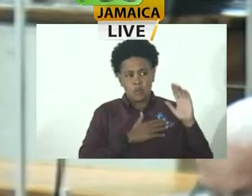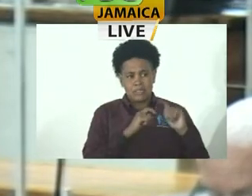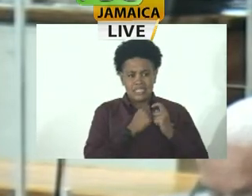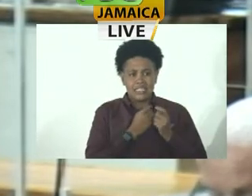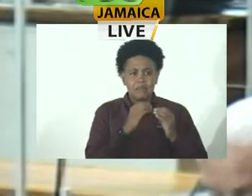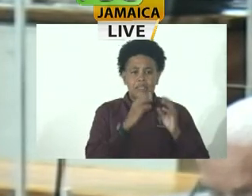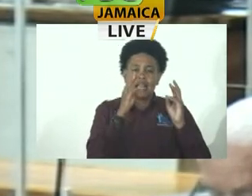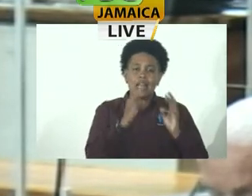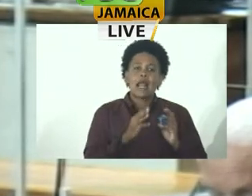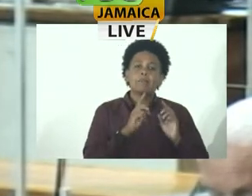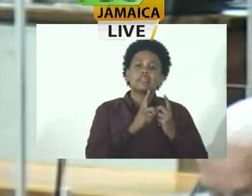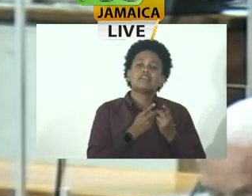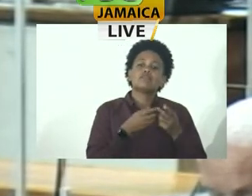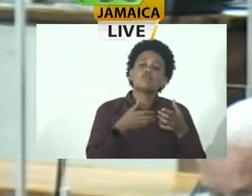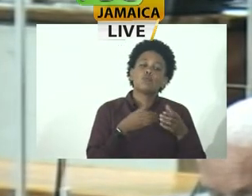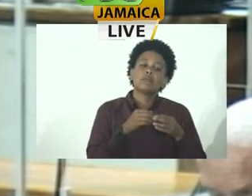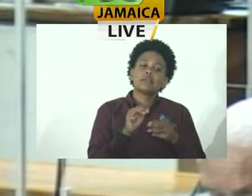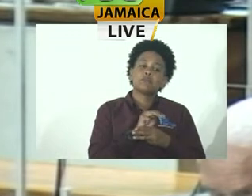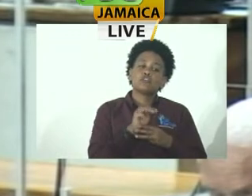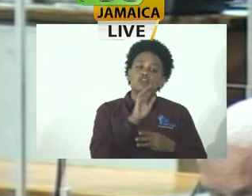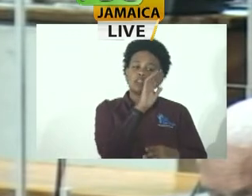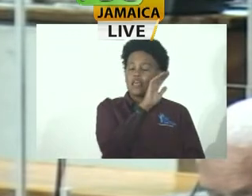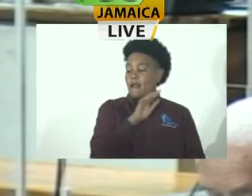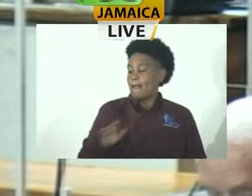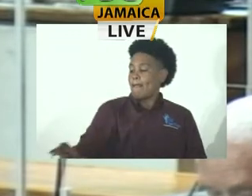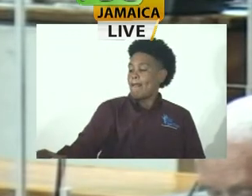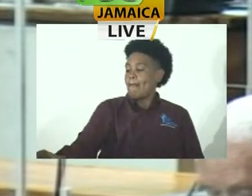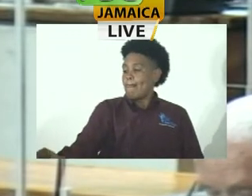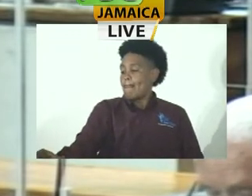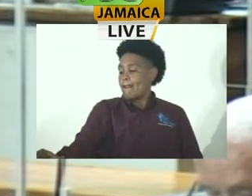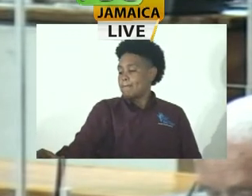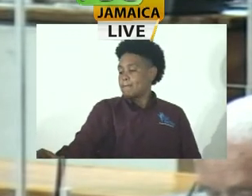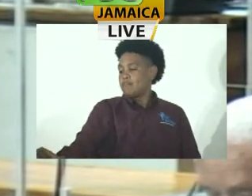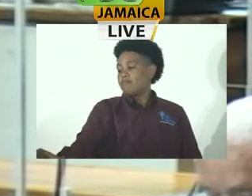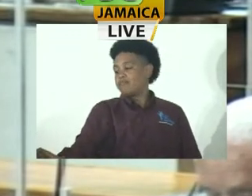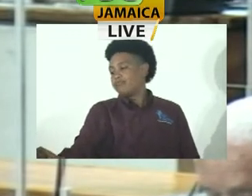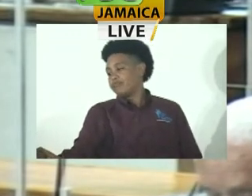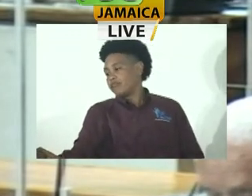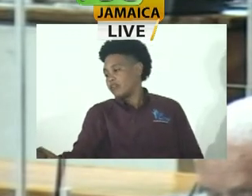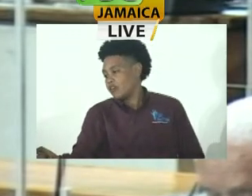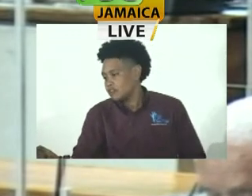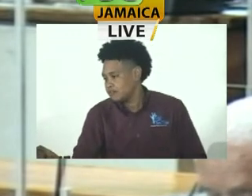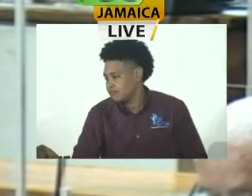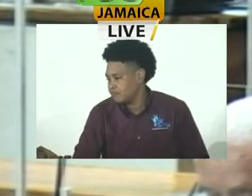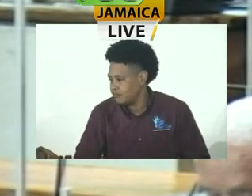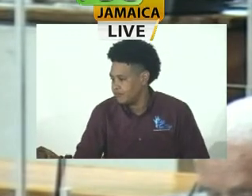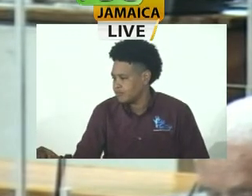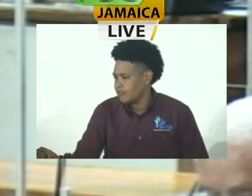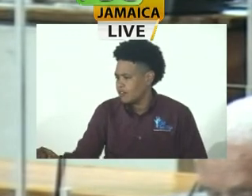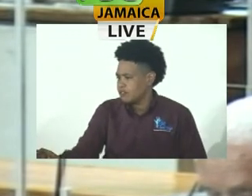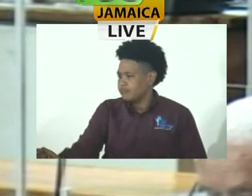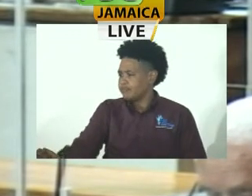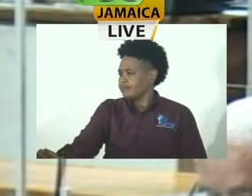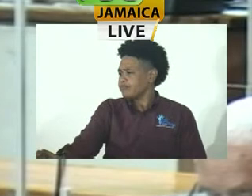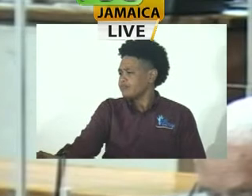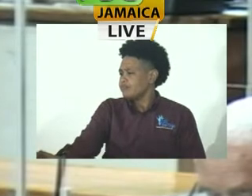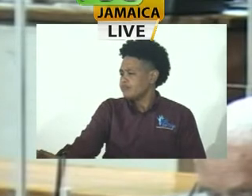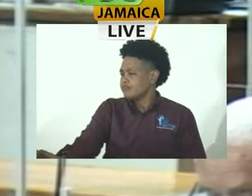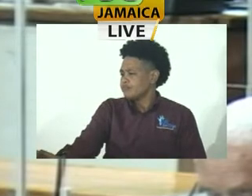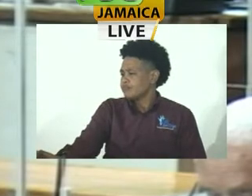team from our ministry madam speaker on earth day april